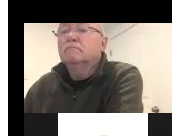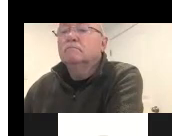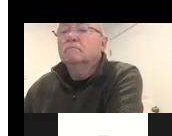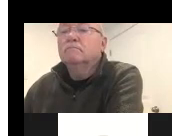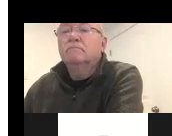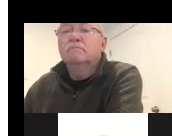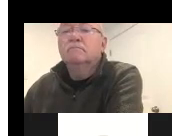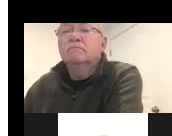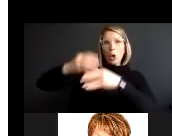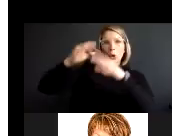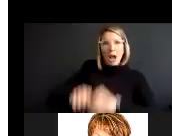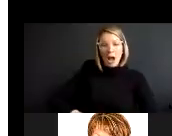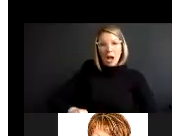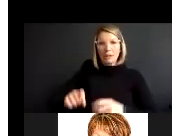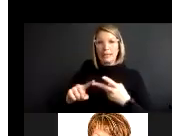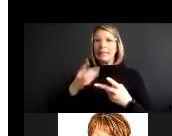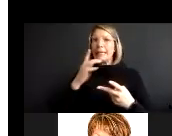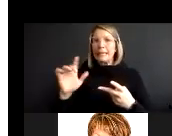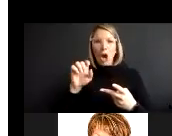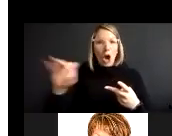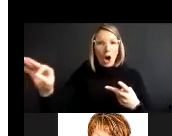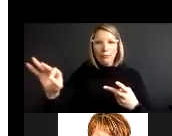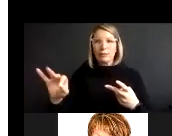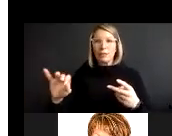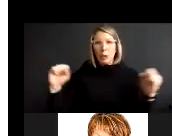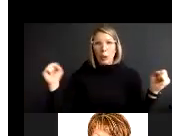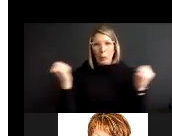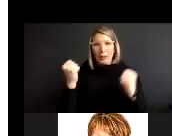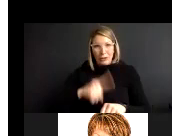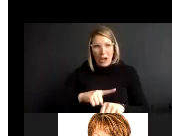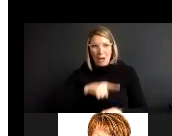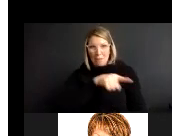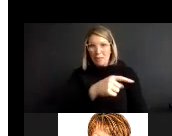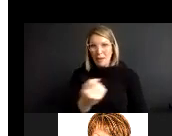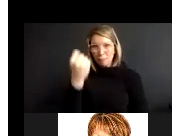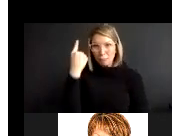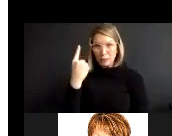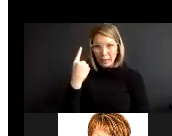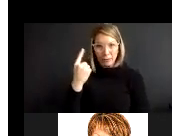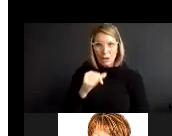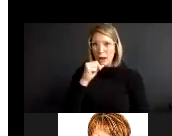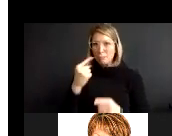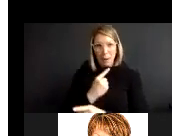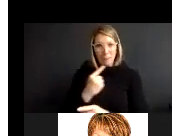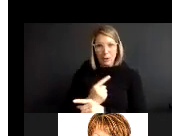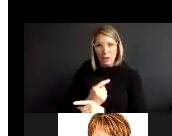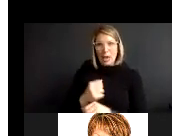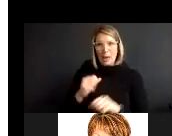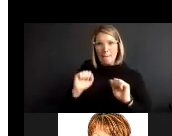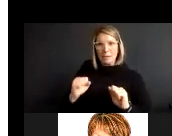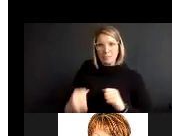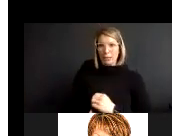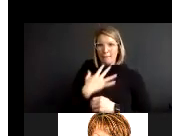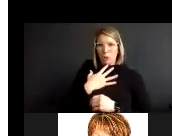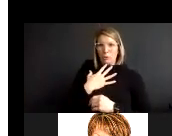no heat in the middle of winter, do they accept that is a fact and that it could impact them? And related to